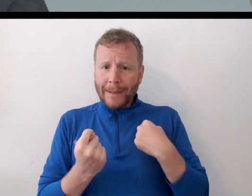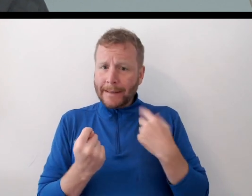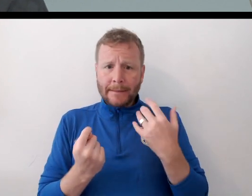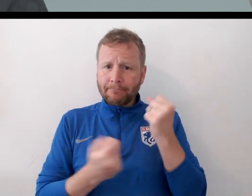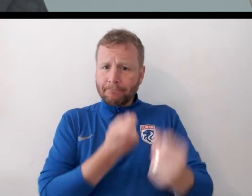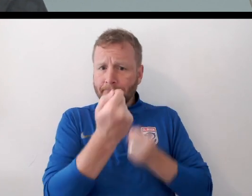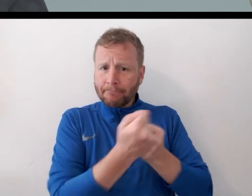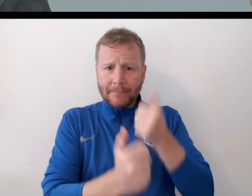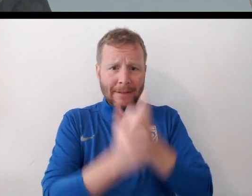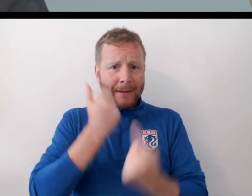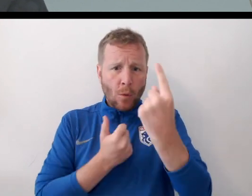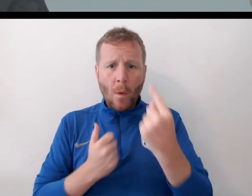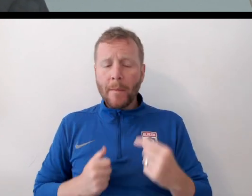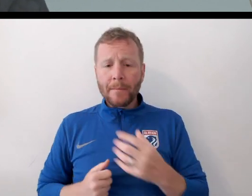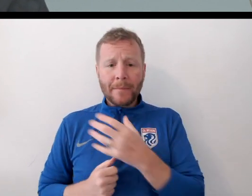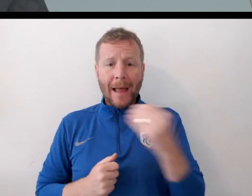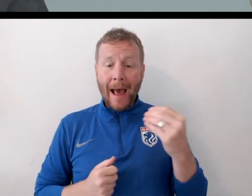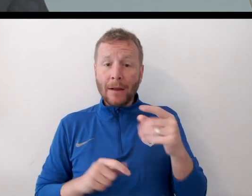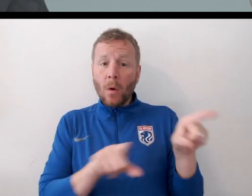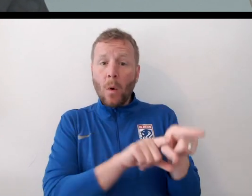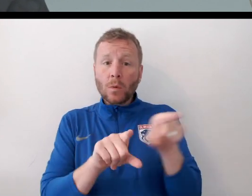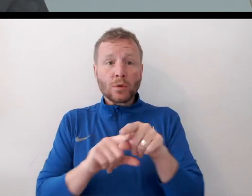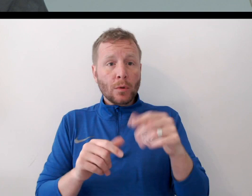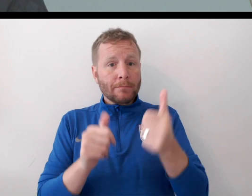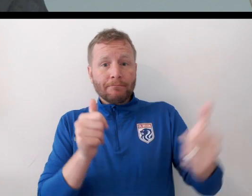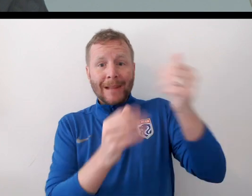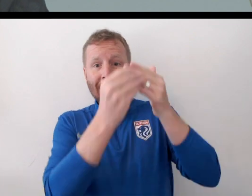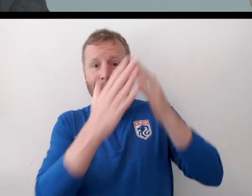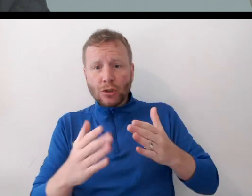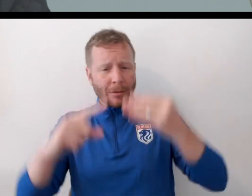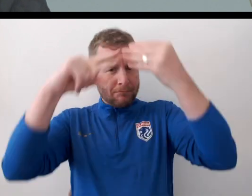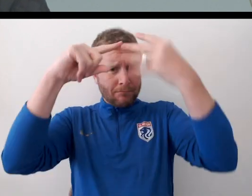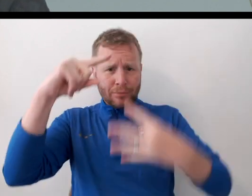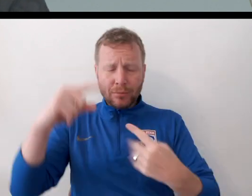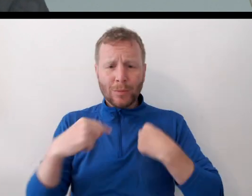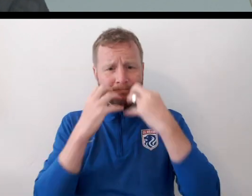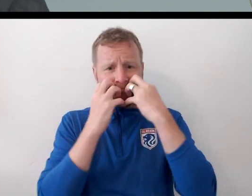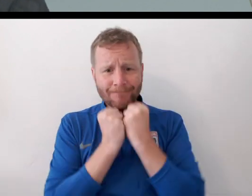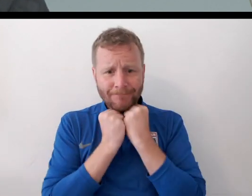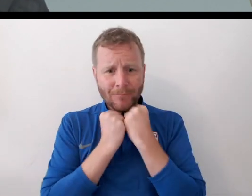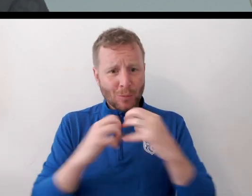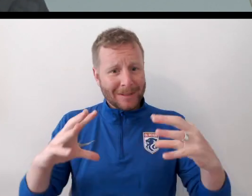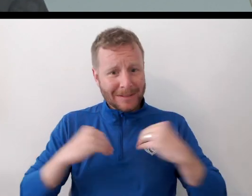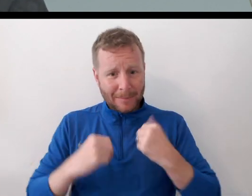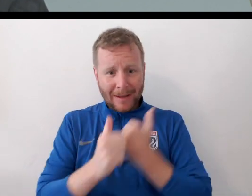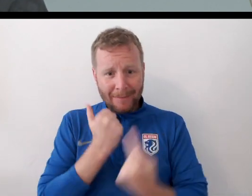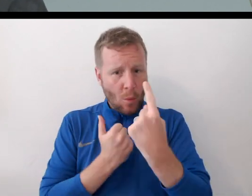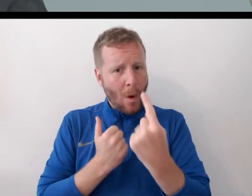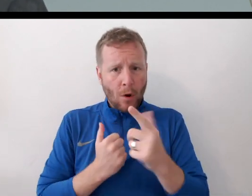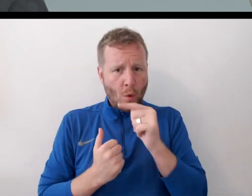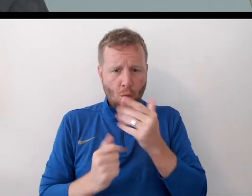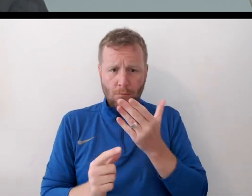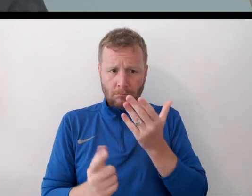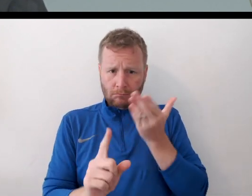everyone, and that obviously comes from the leadership as well. Like, this team is really special, and yeah, we obviously just accept everyone for who they want